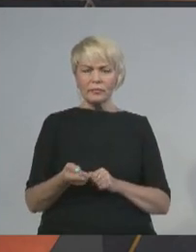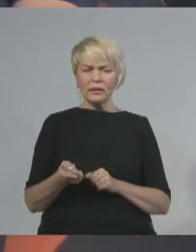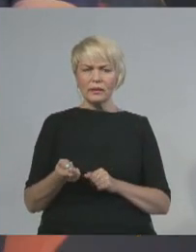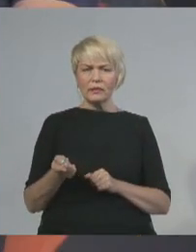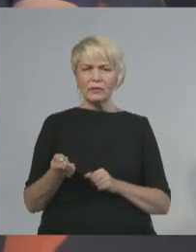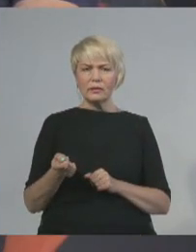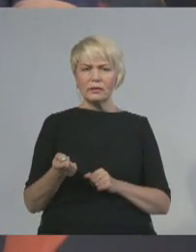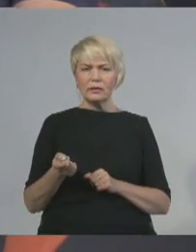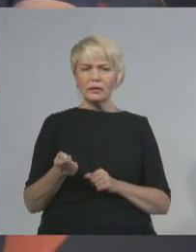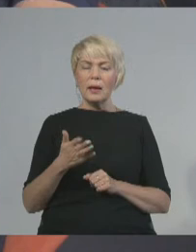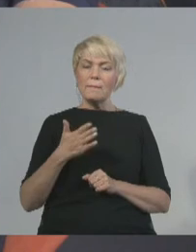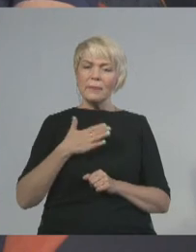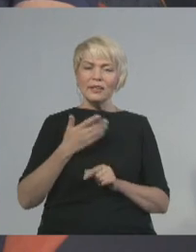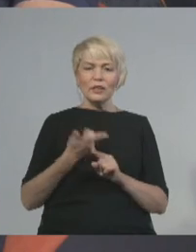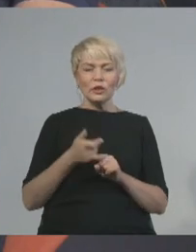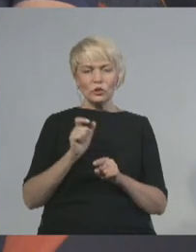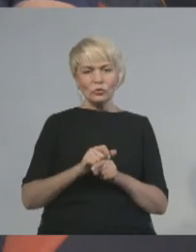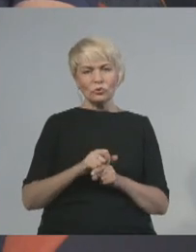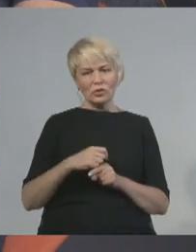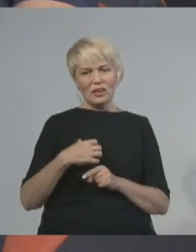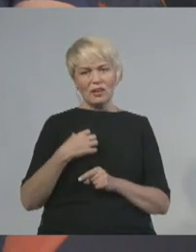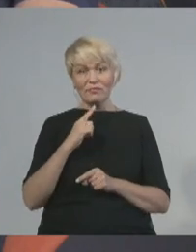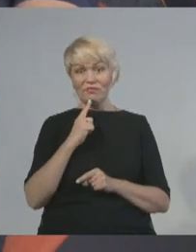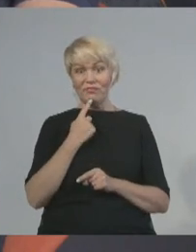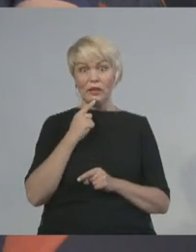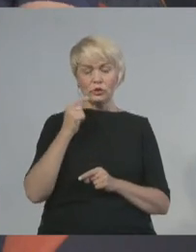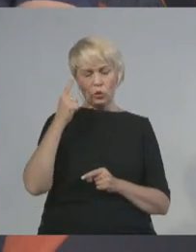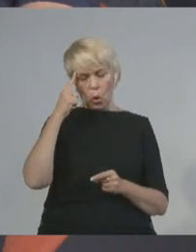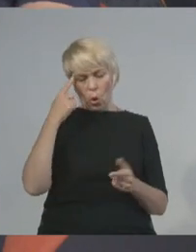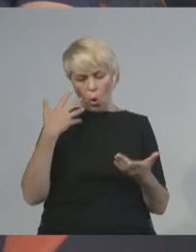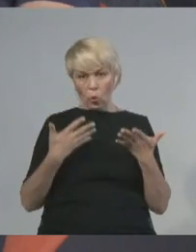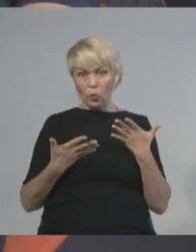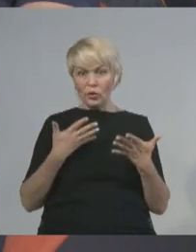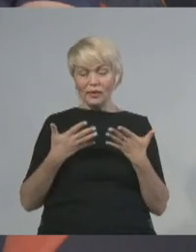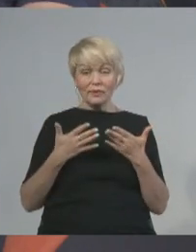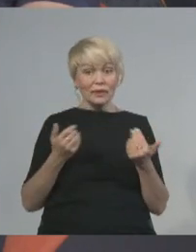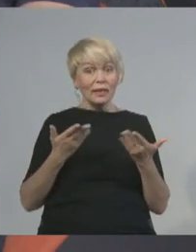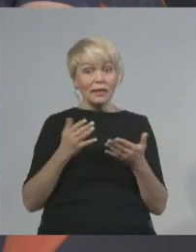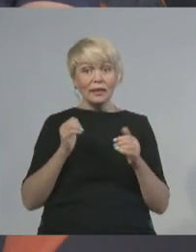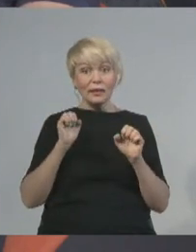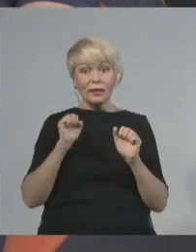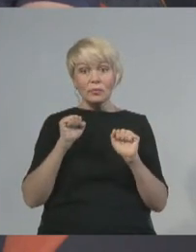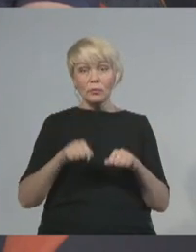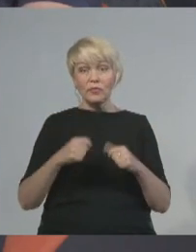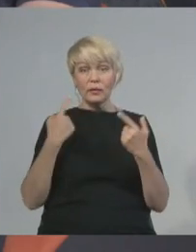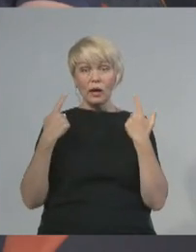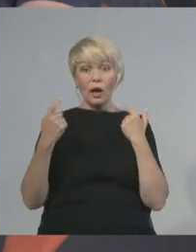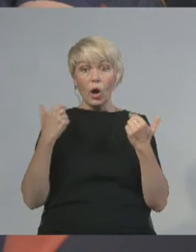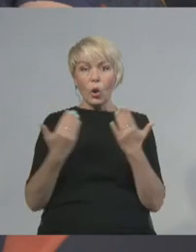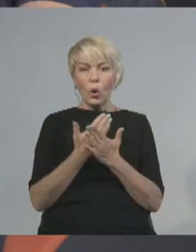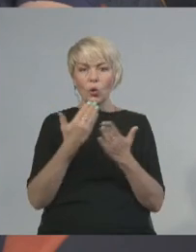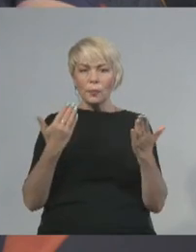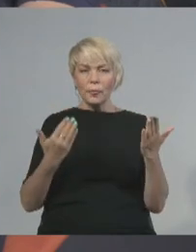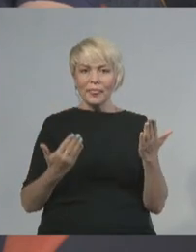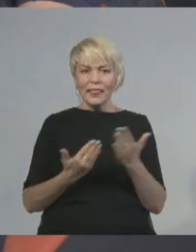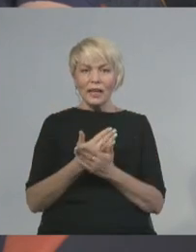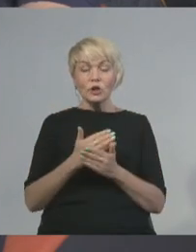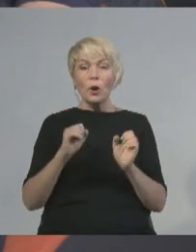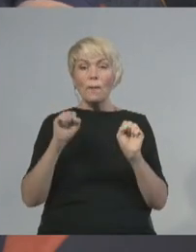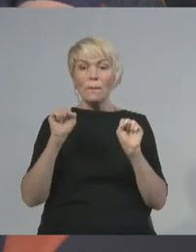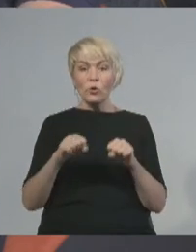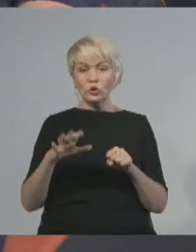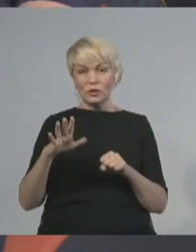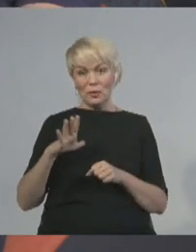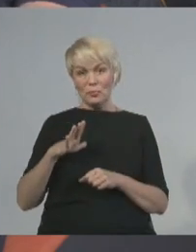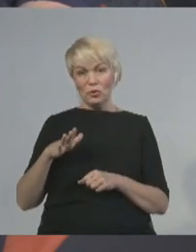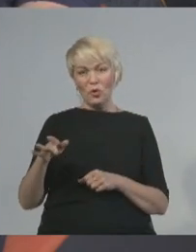paywall i can it's hard for me to imagine what how